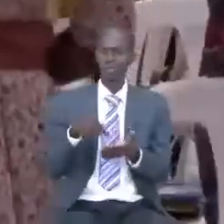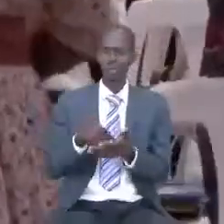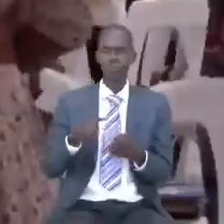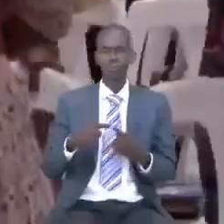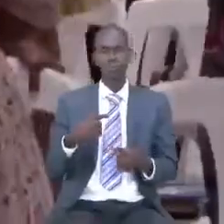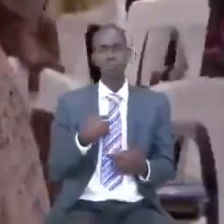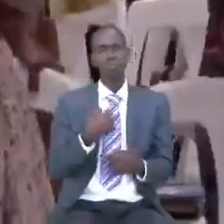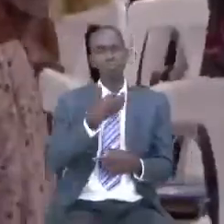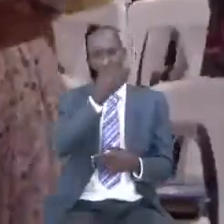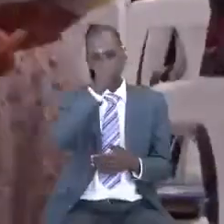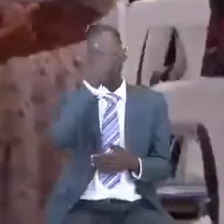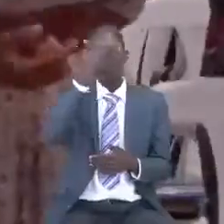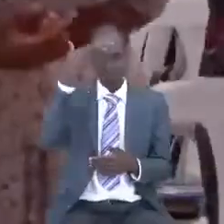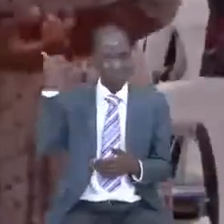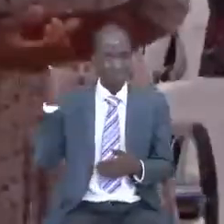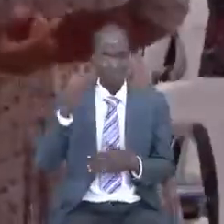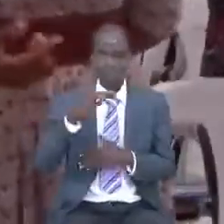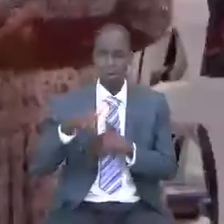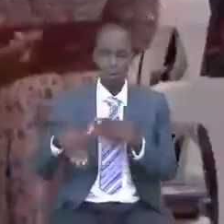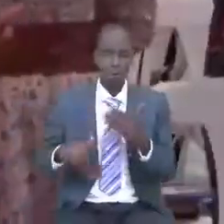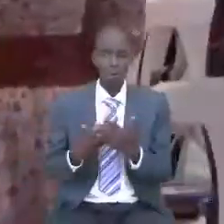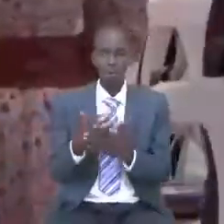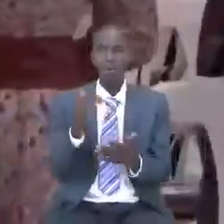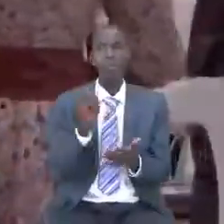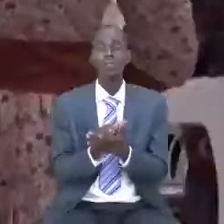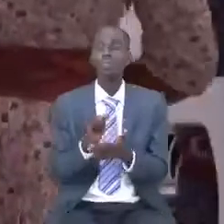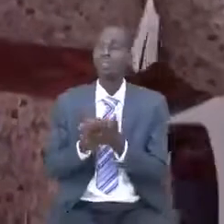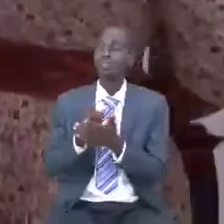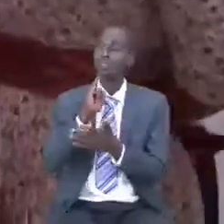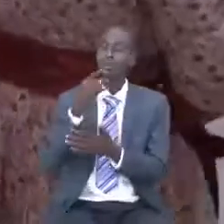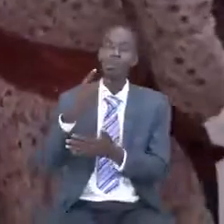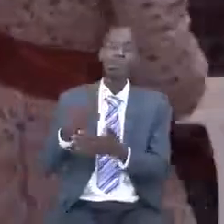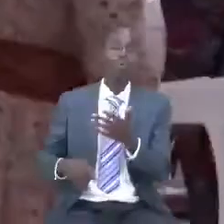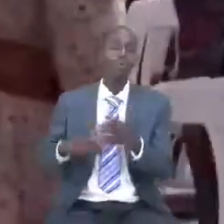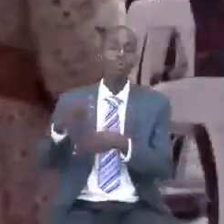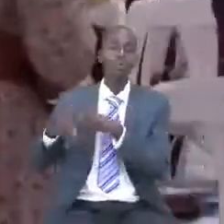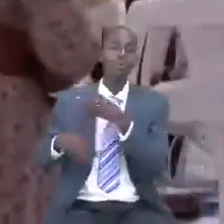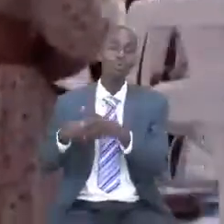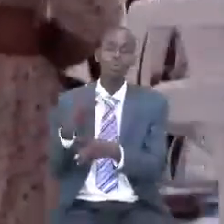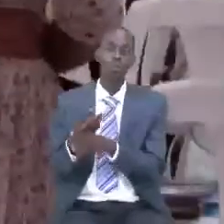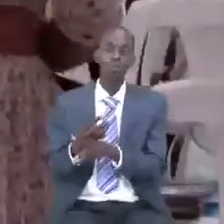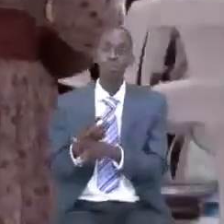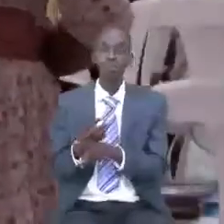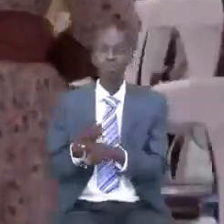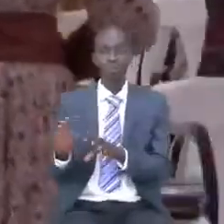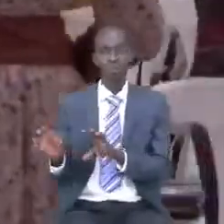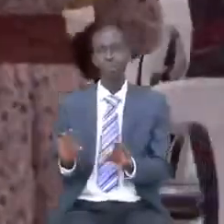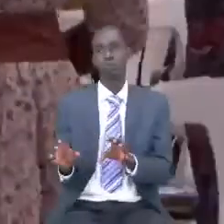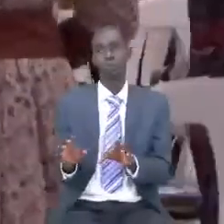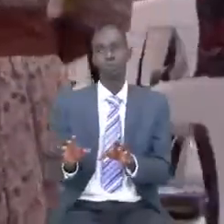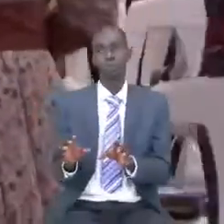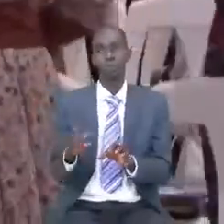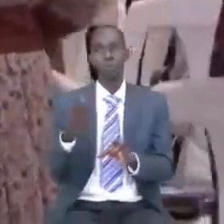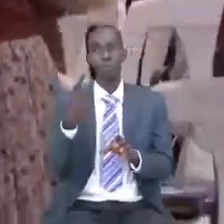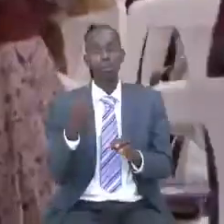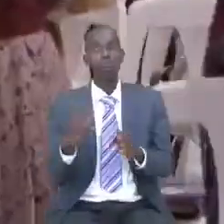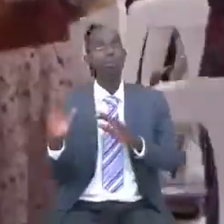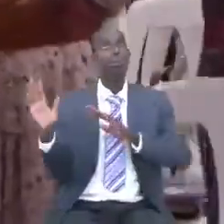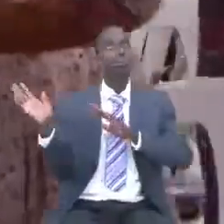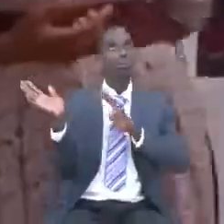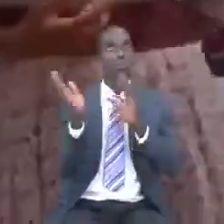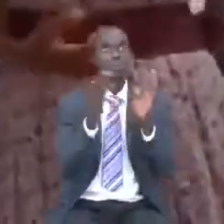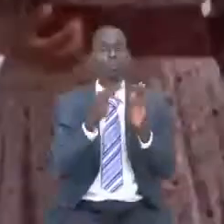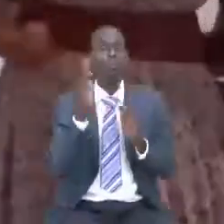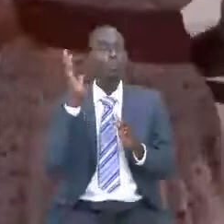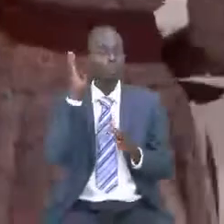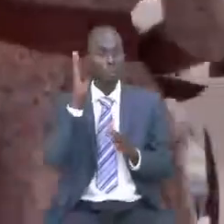Forget about that. That's how the world is. The wind will blow the